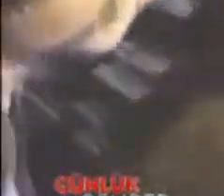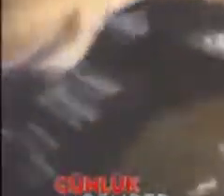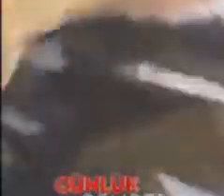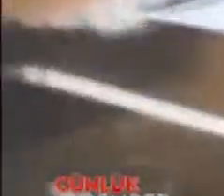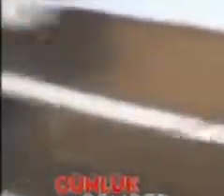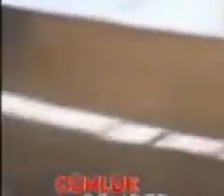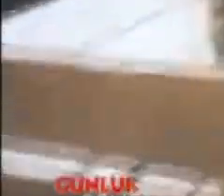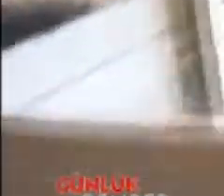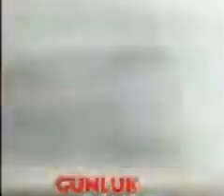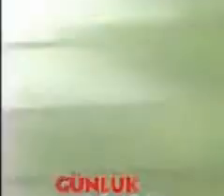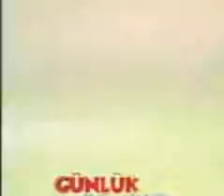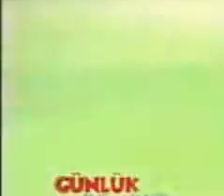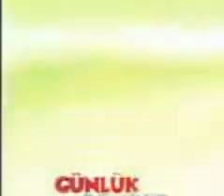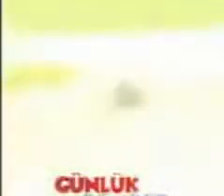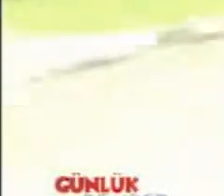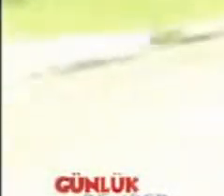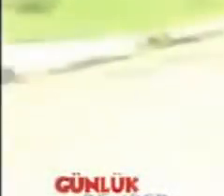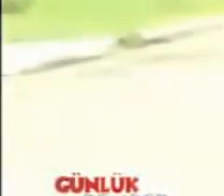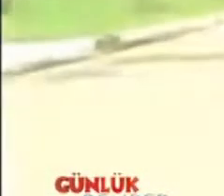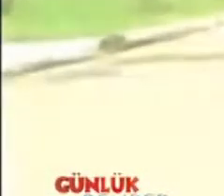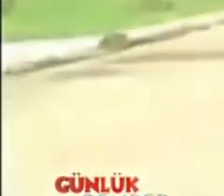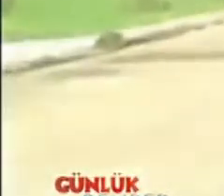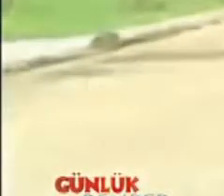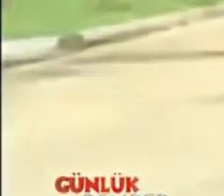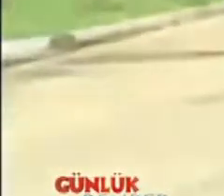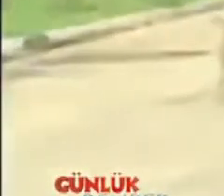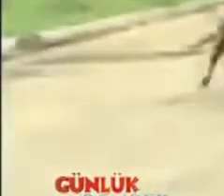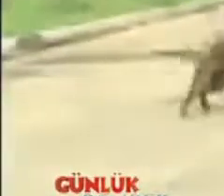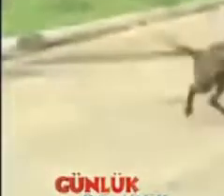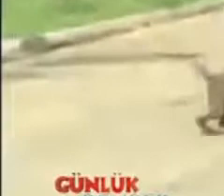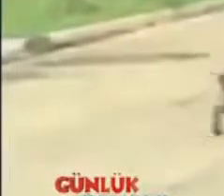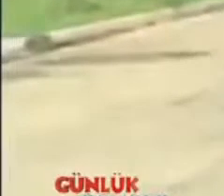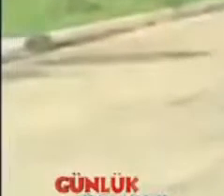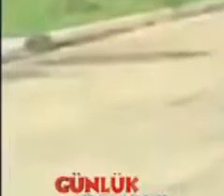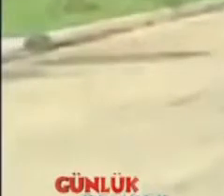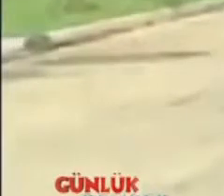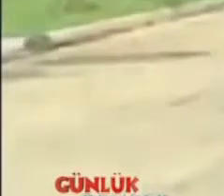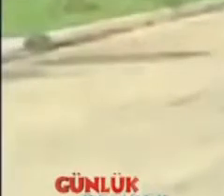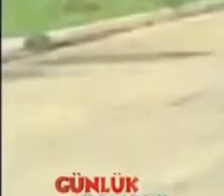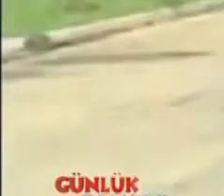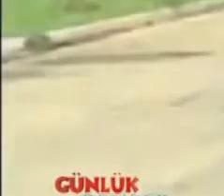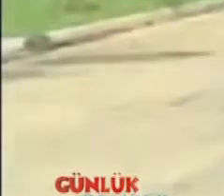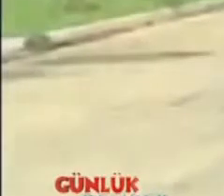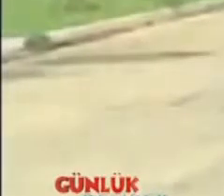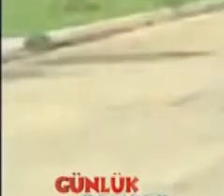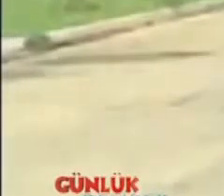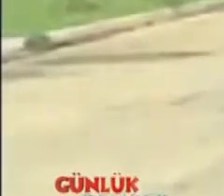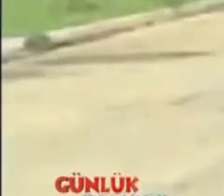Oh, no. Get it out.